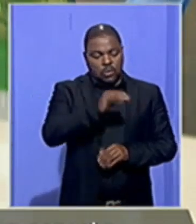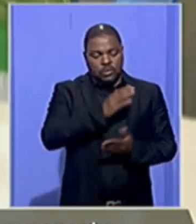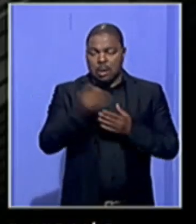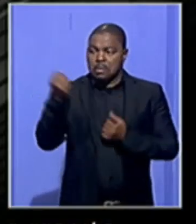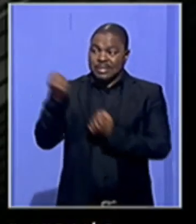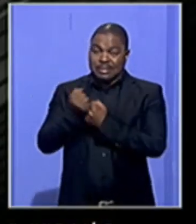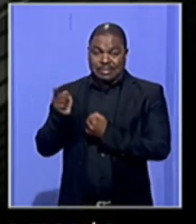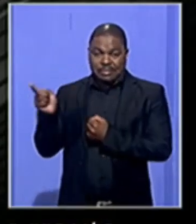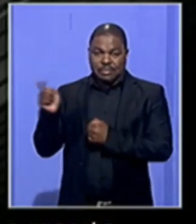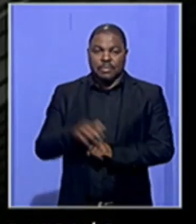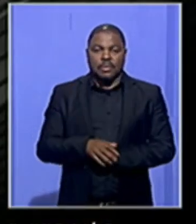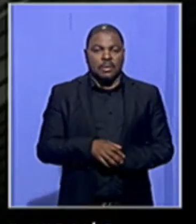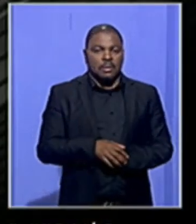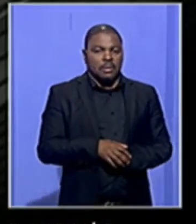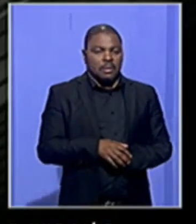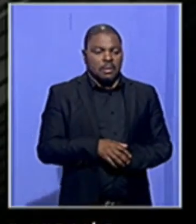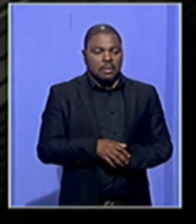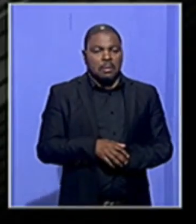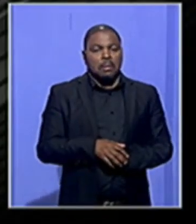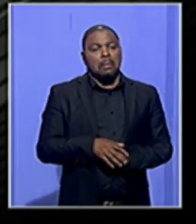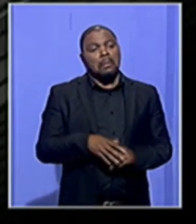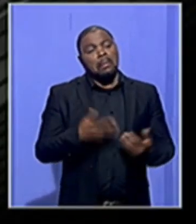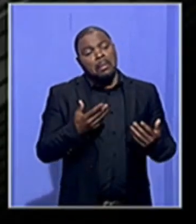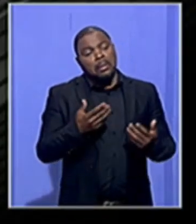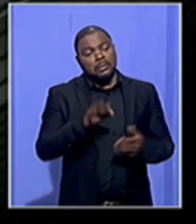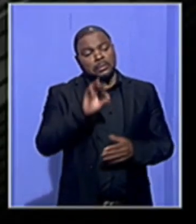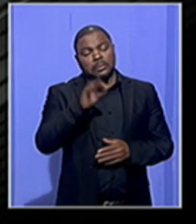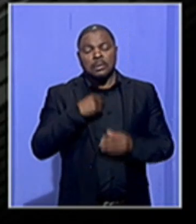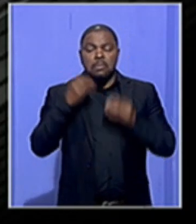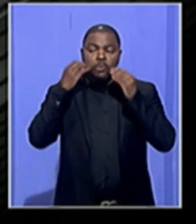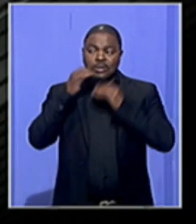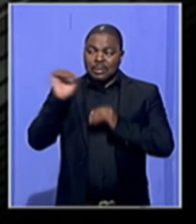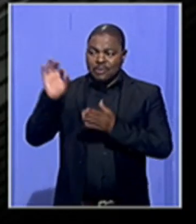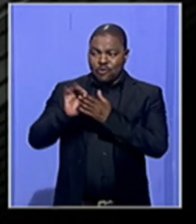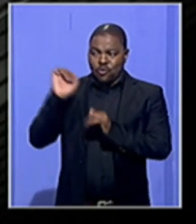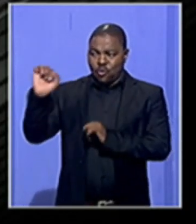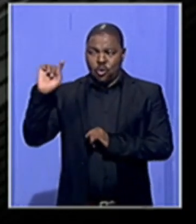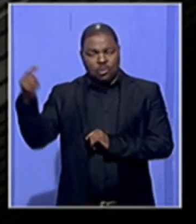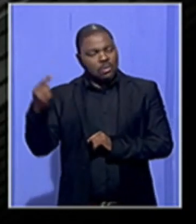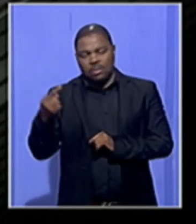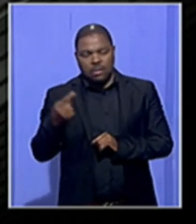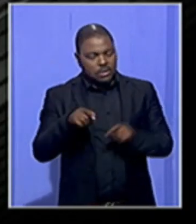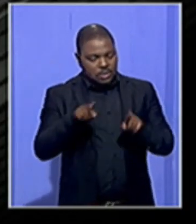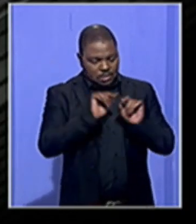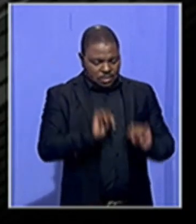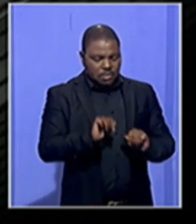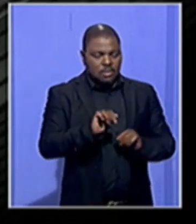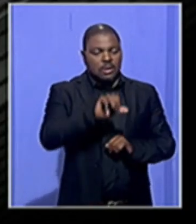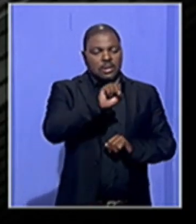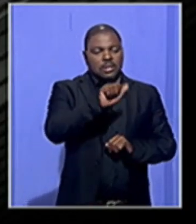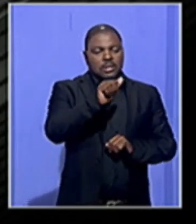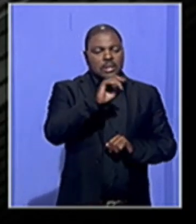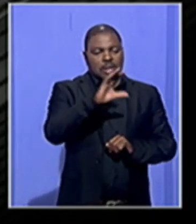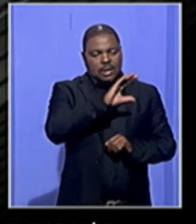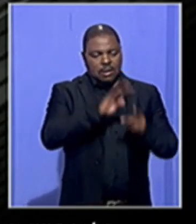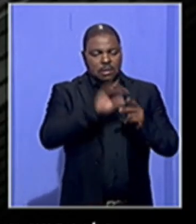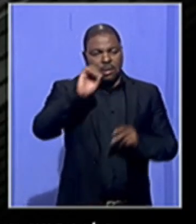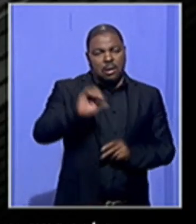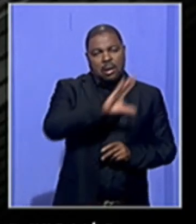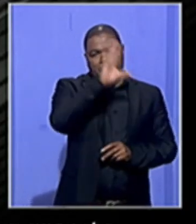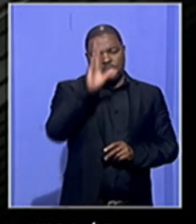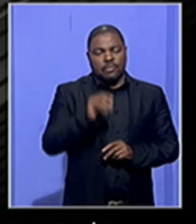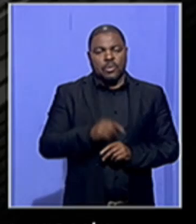These elections is not only for the people of Mozambique, but for the rest of us in SADC and the African continent. We wish the people